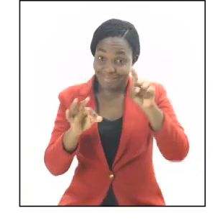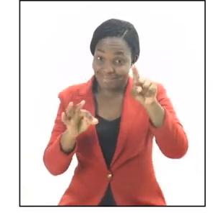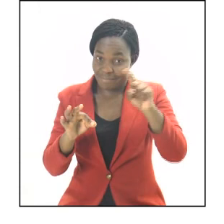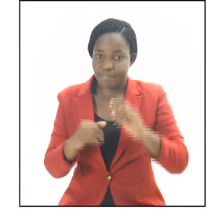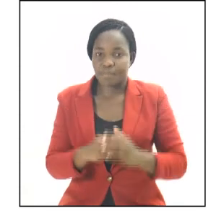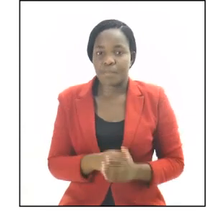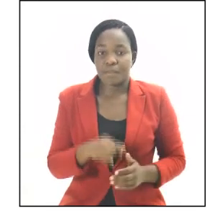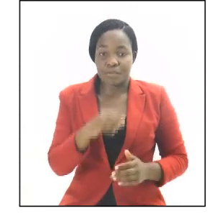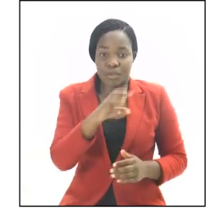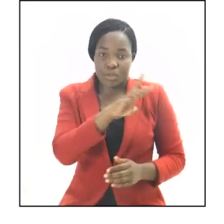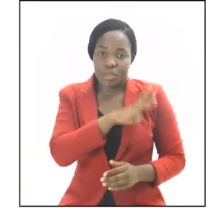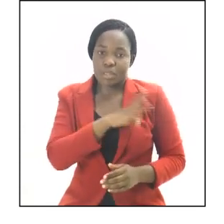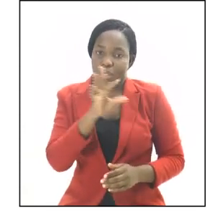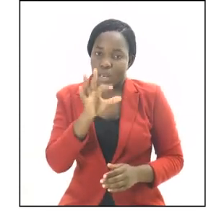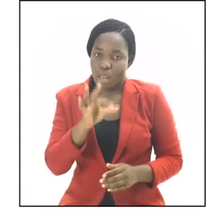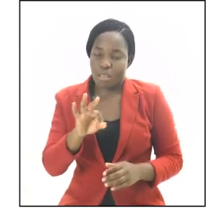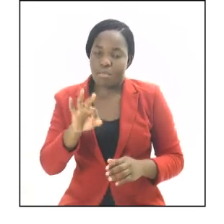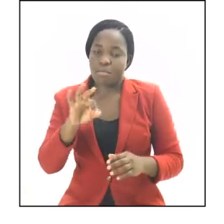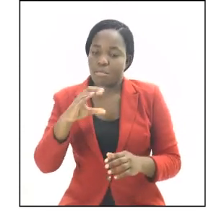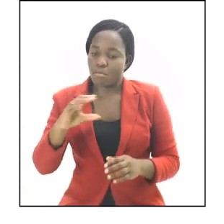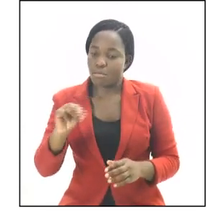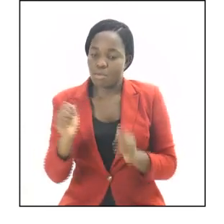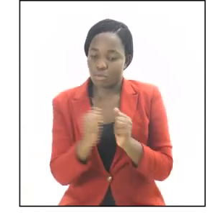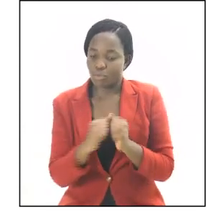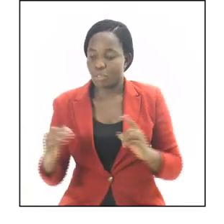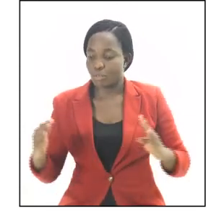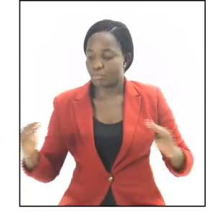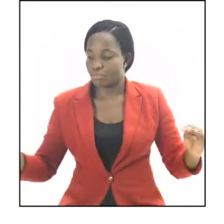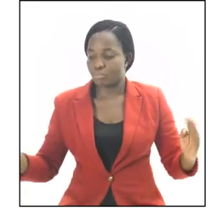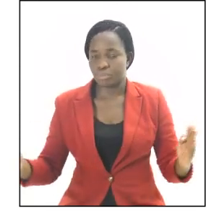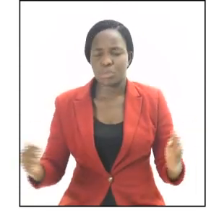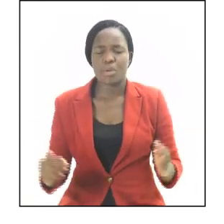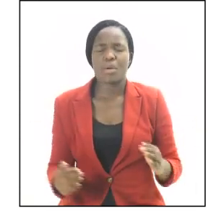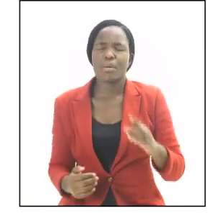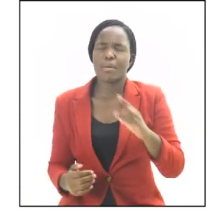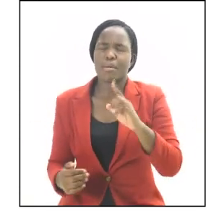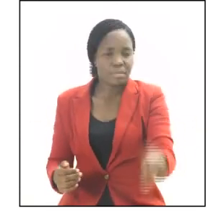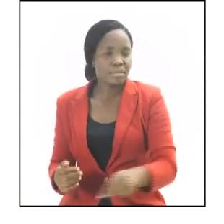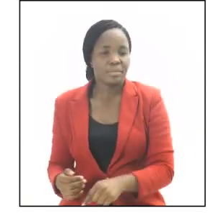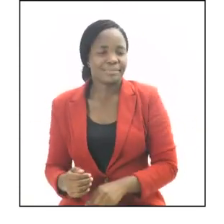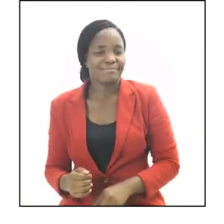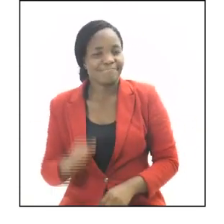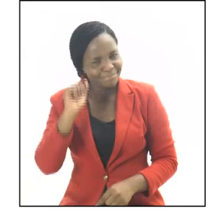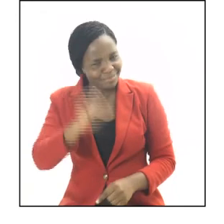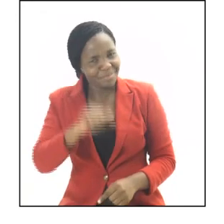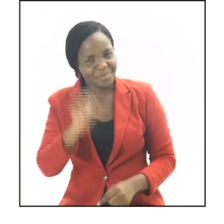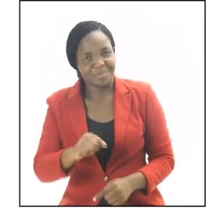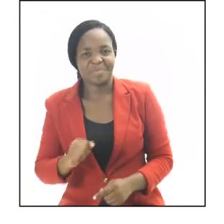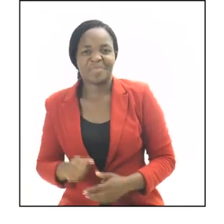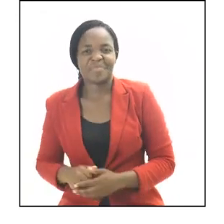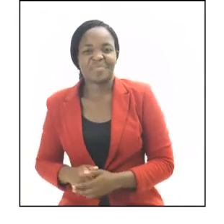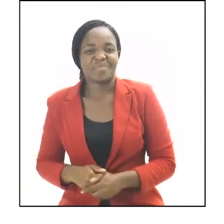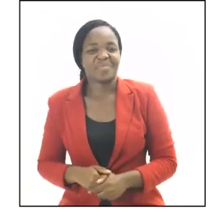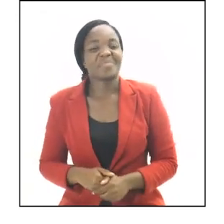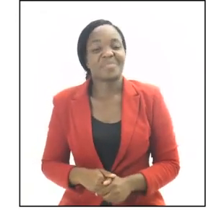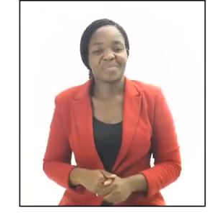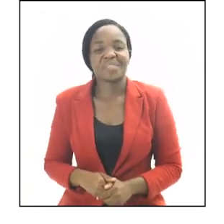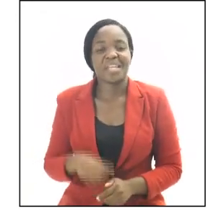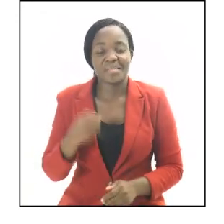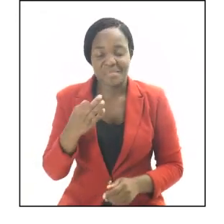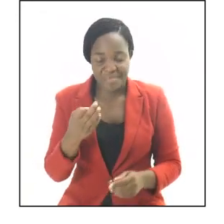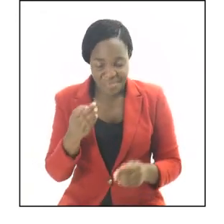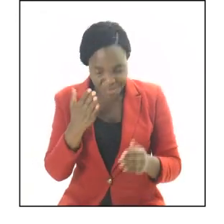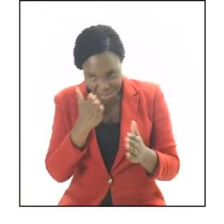is 39 centimeters altogether. Oh yes, careless errors are easy to